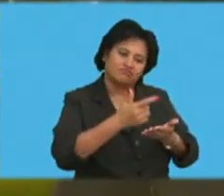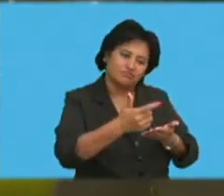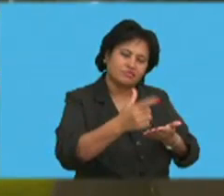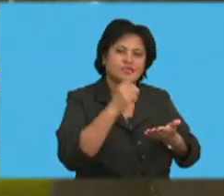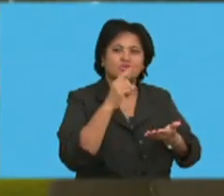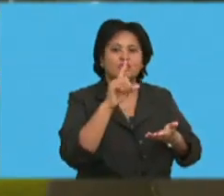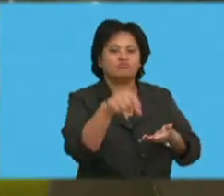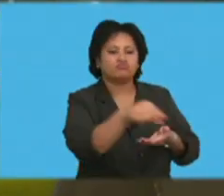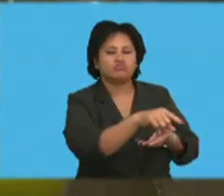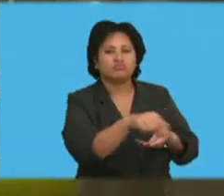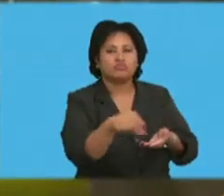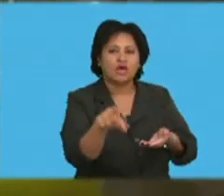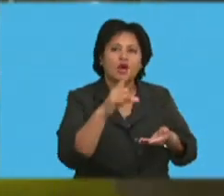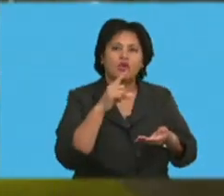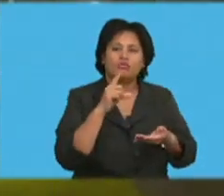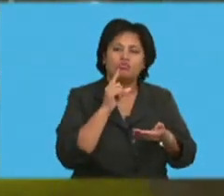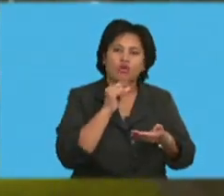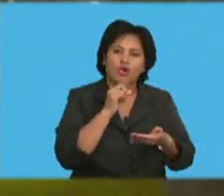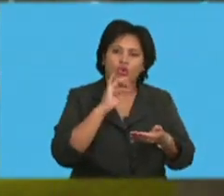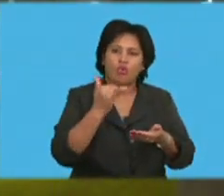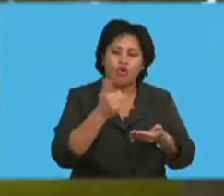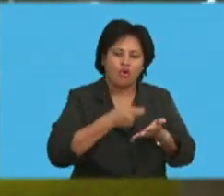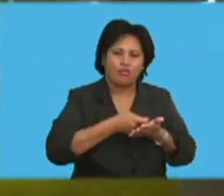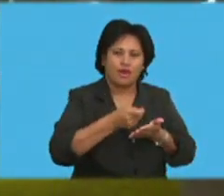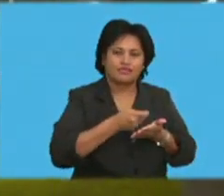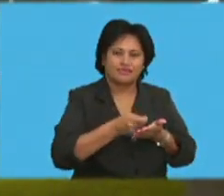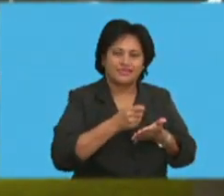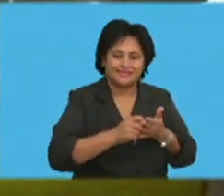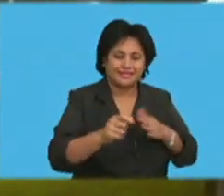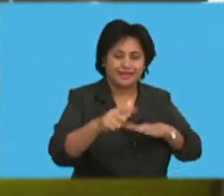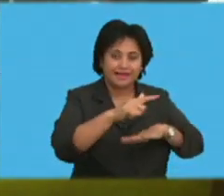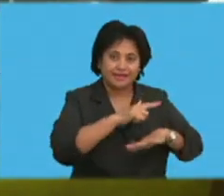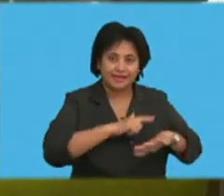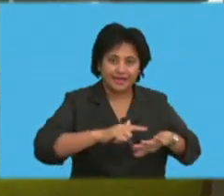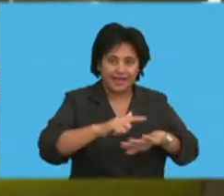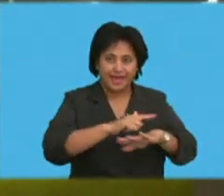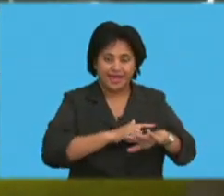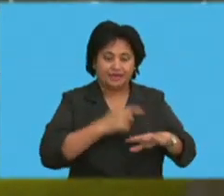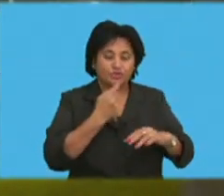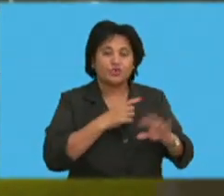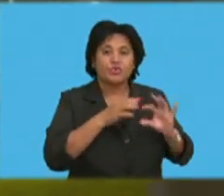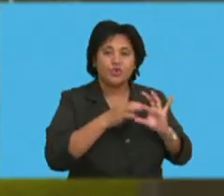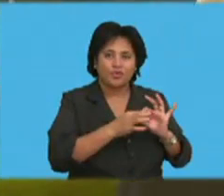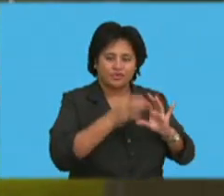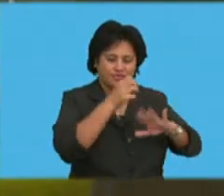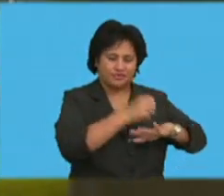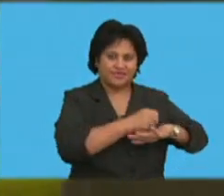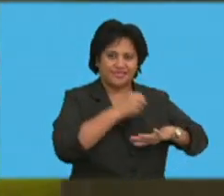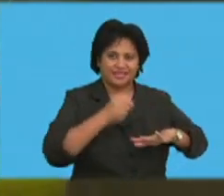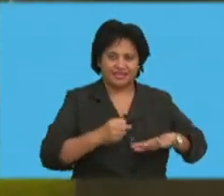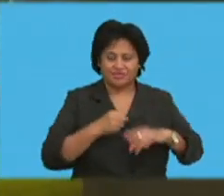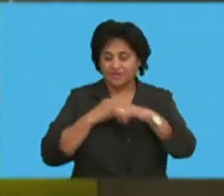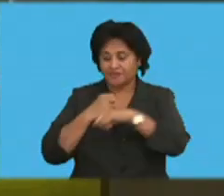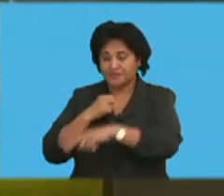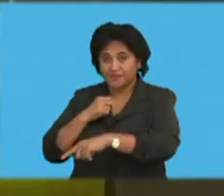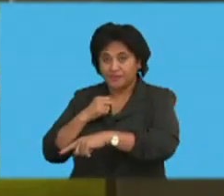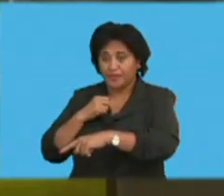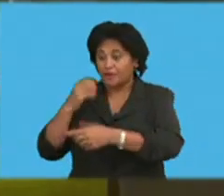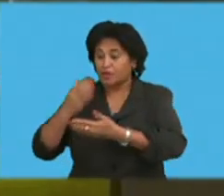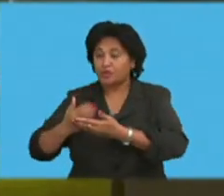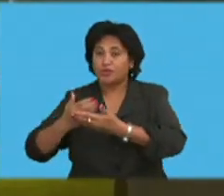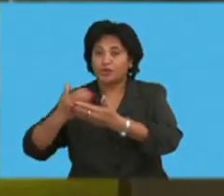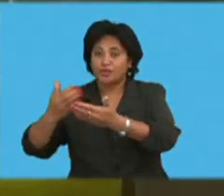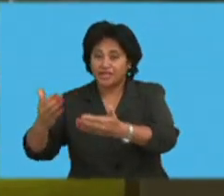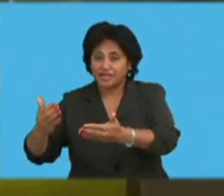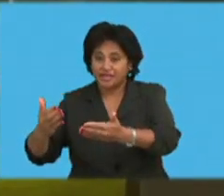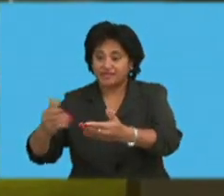state grant is that the state grant give the land to somebody who then holds the title as what we